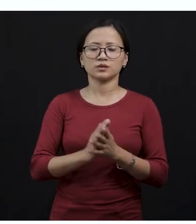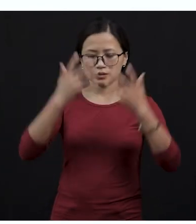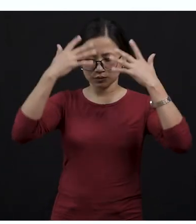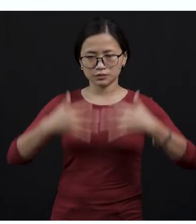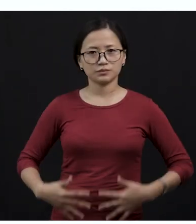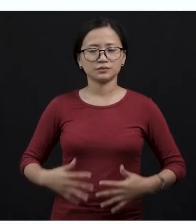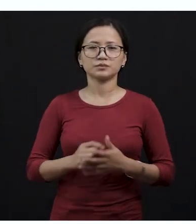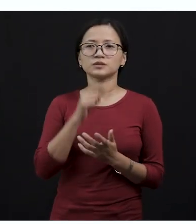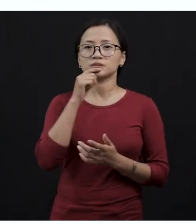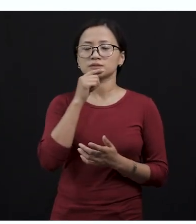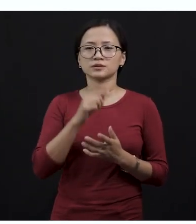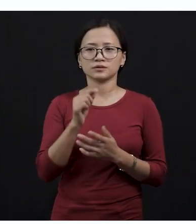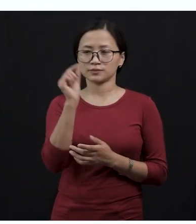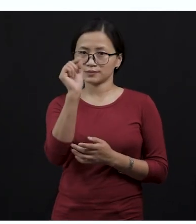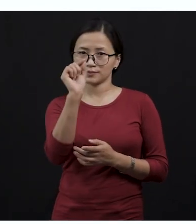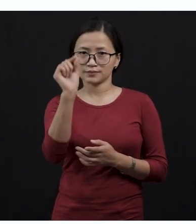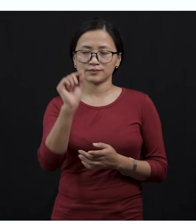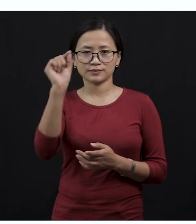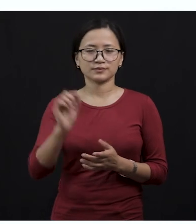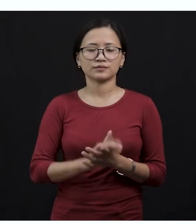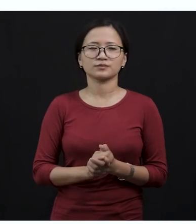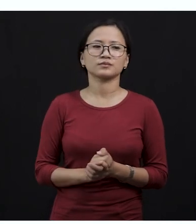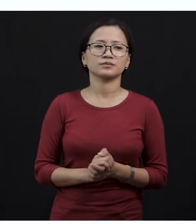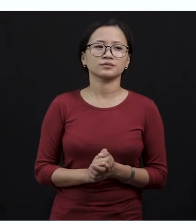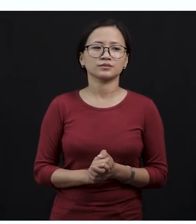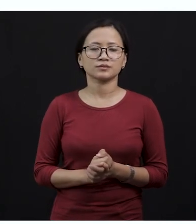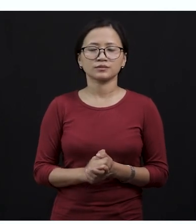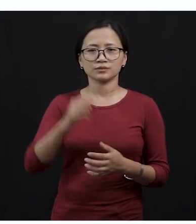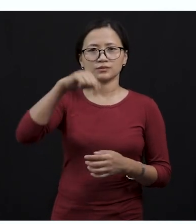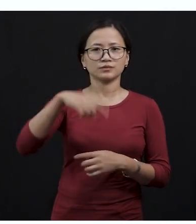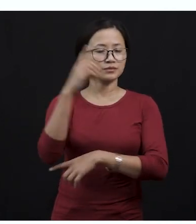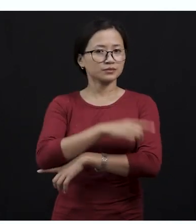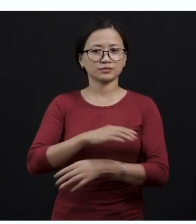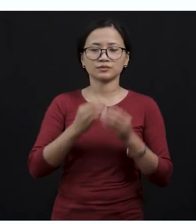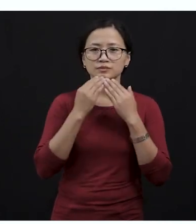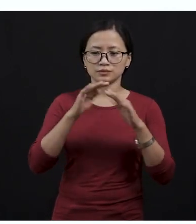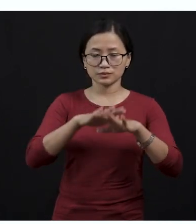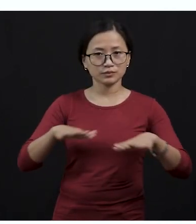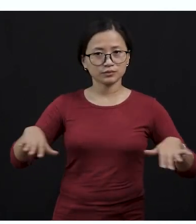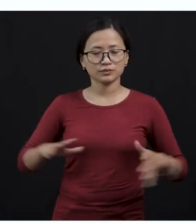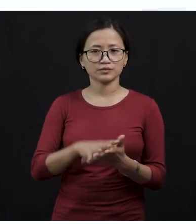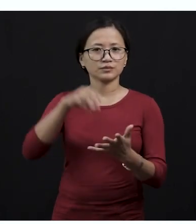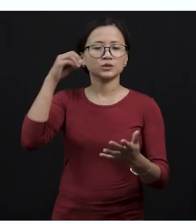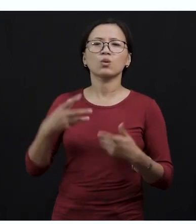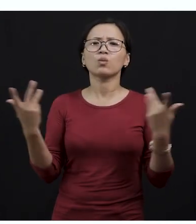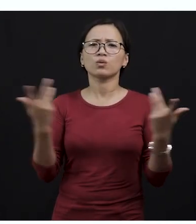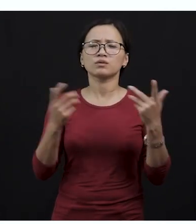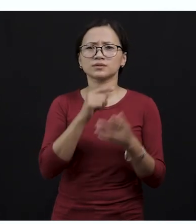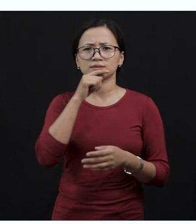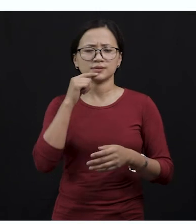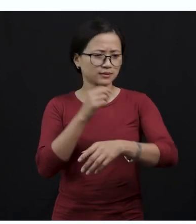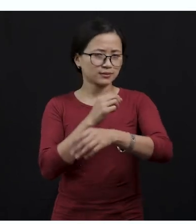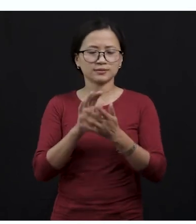body. So these are the shape of cells. Okay, so today, children, we have learned about what are